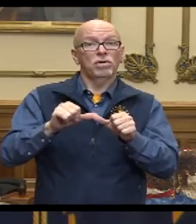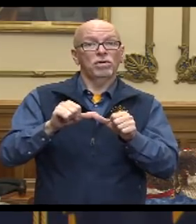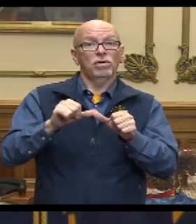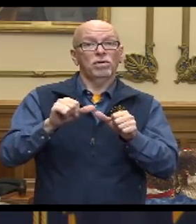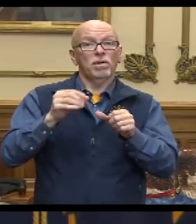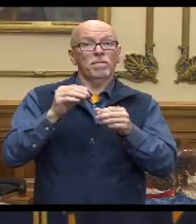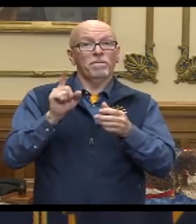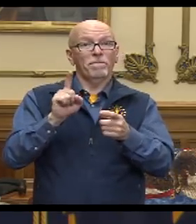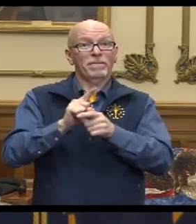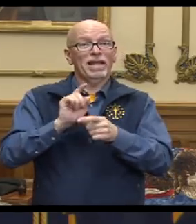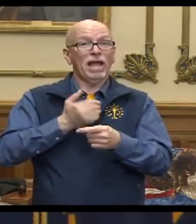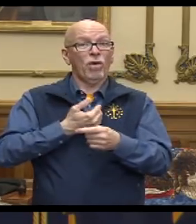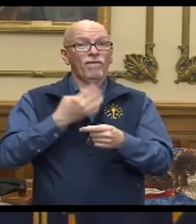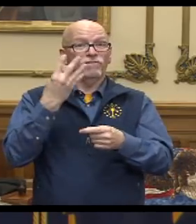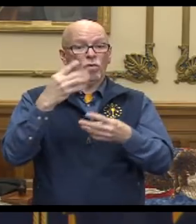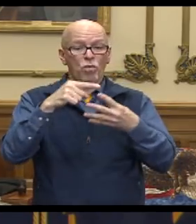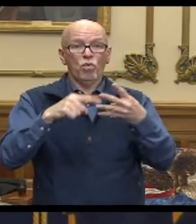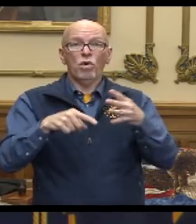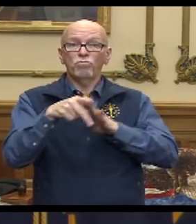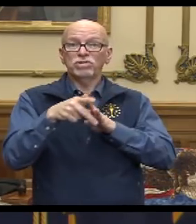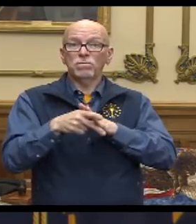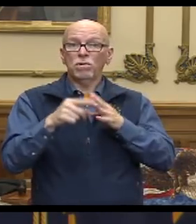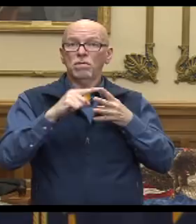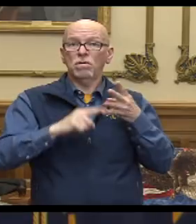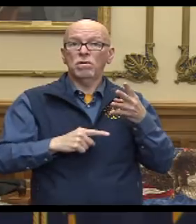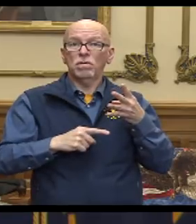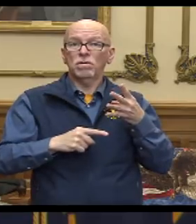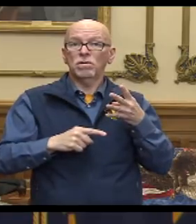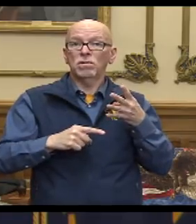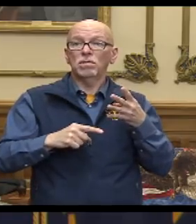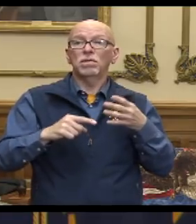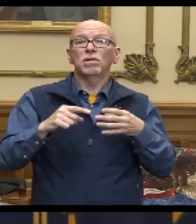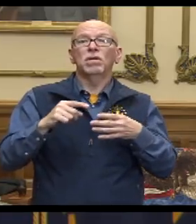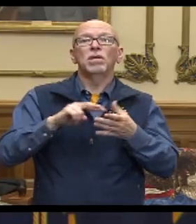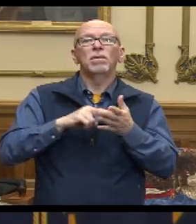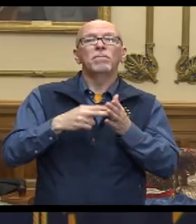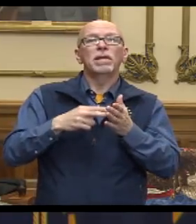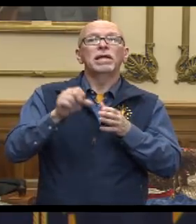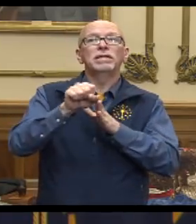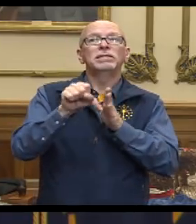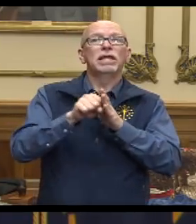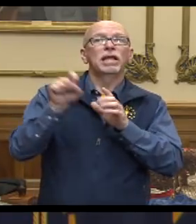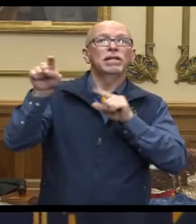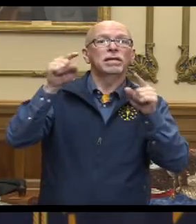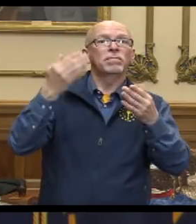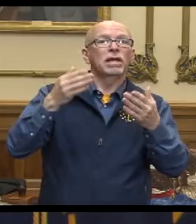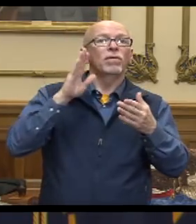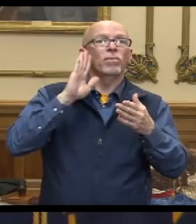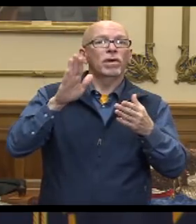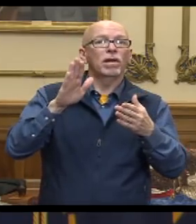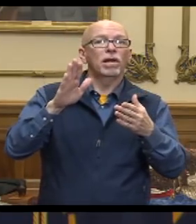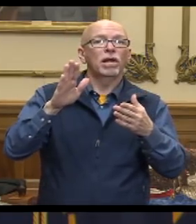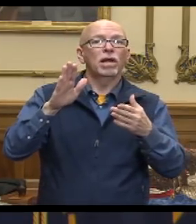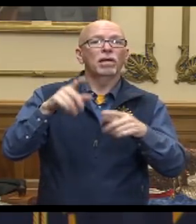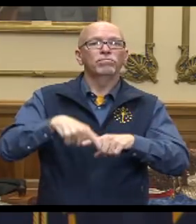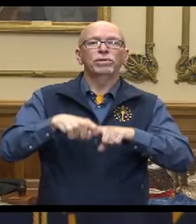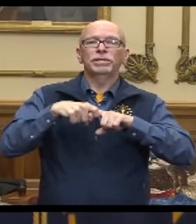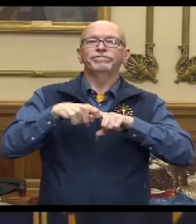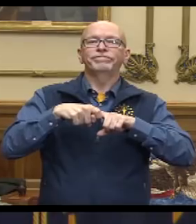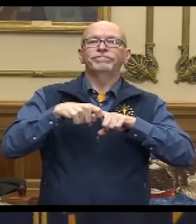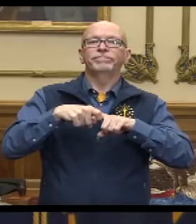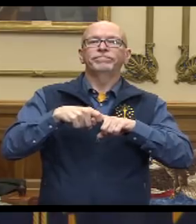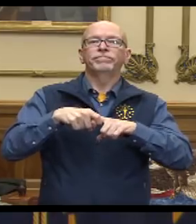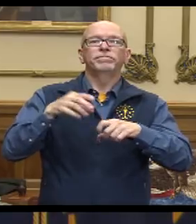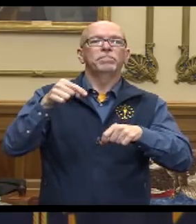4 guiding principles, all or portions of the state may need to pause or